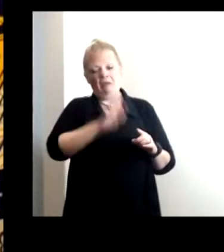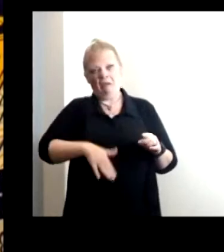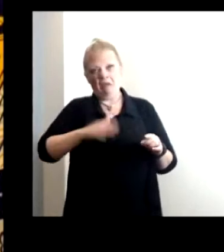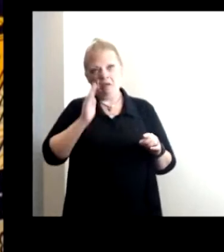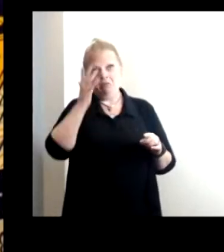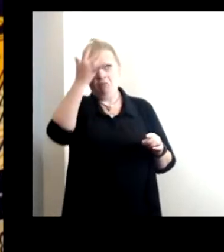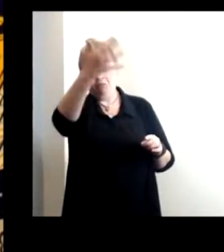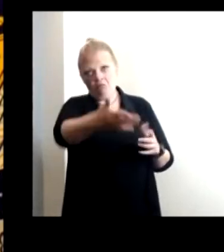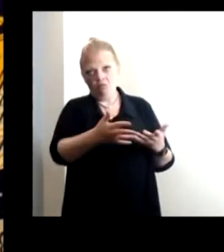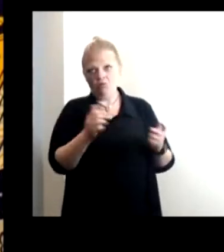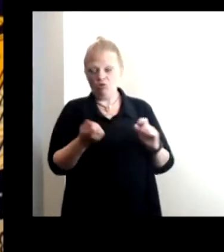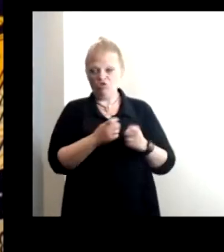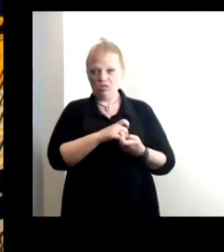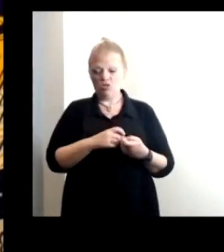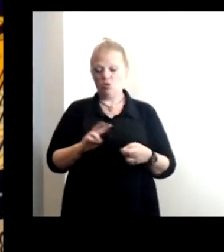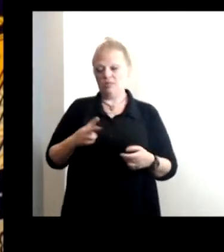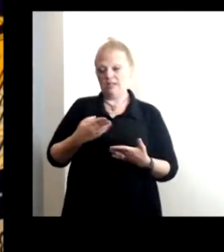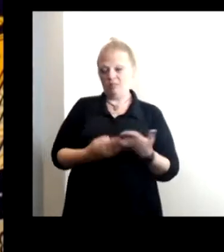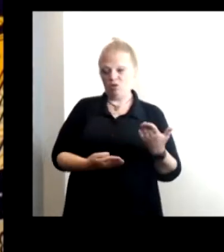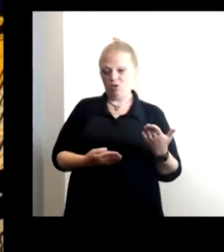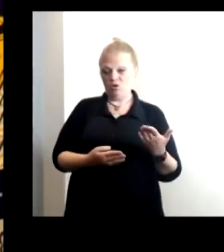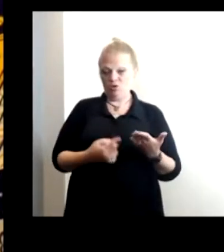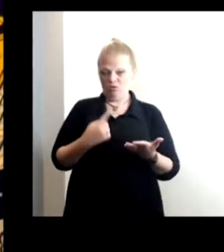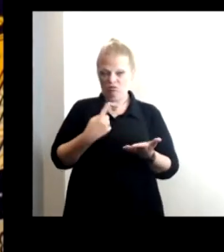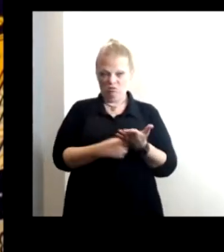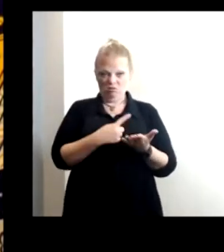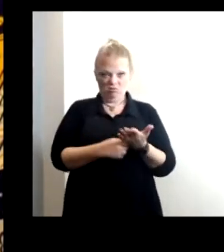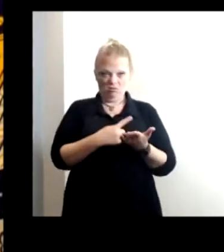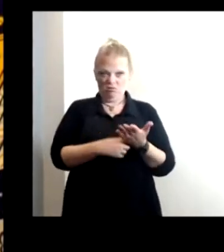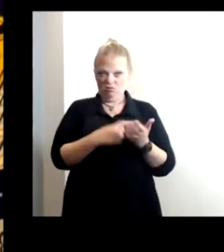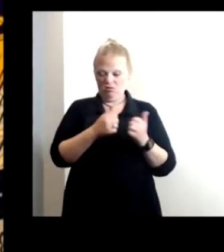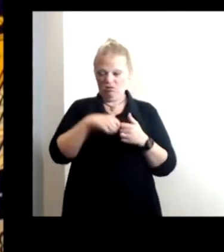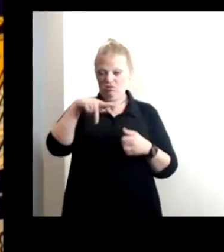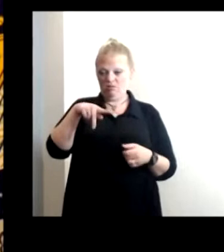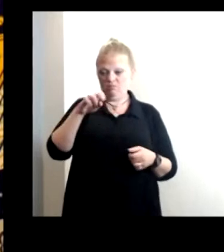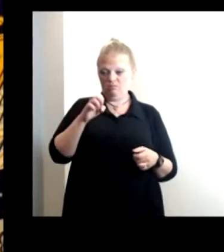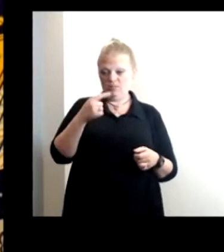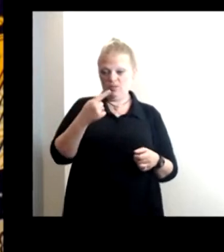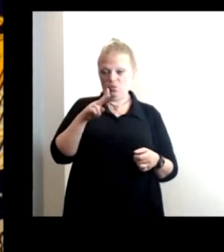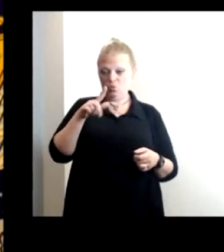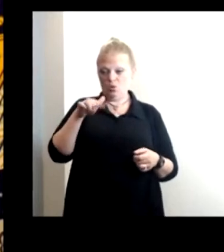could change. And your second part of your question is, have there been any additional discussions with the Pagulas?